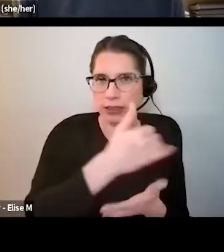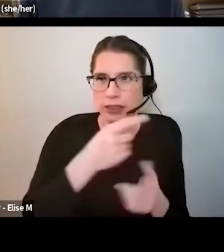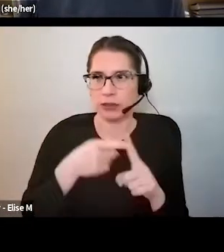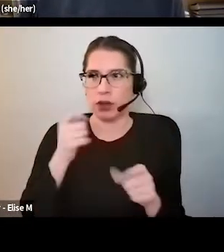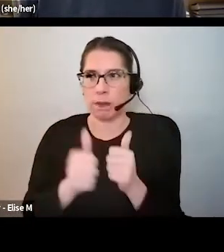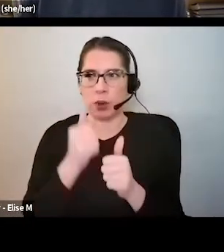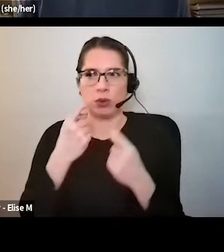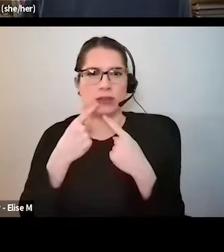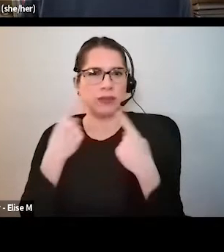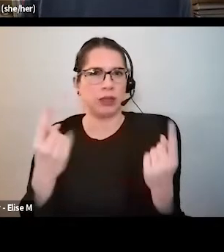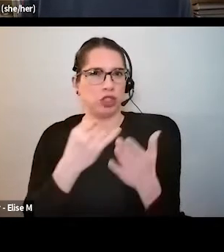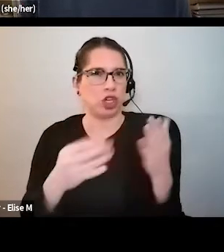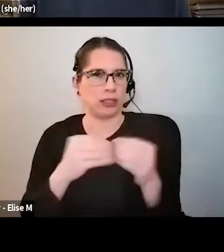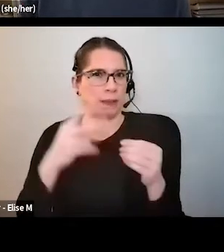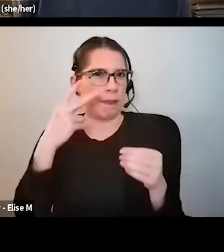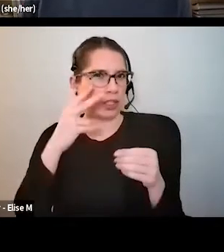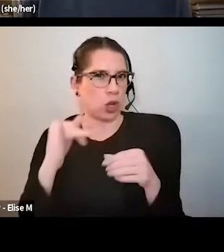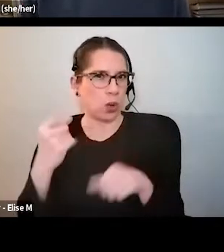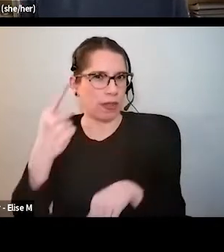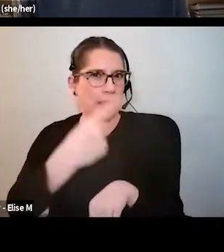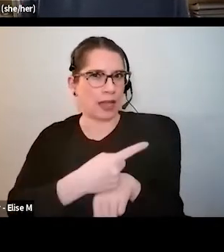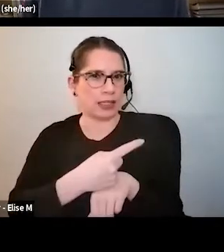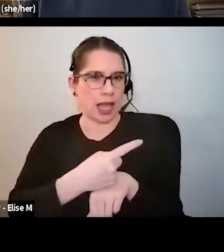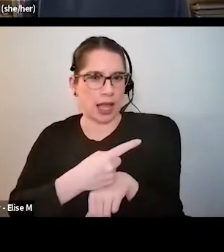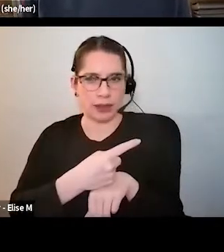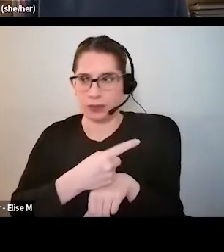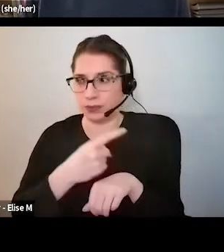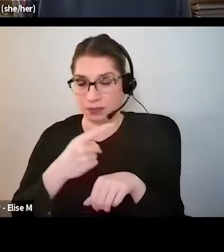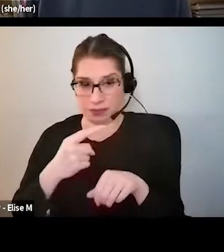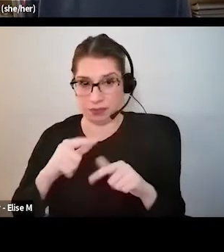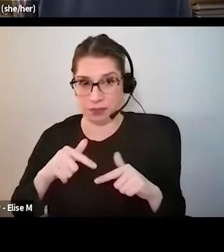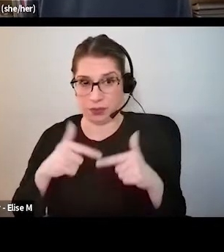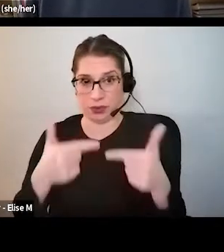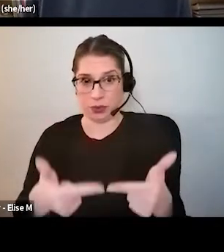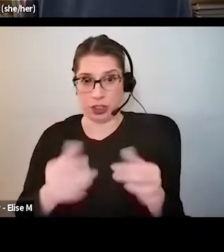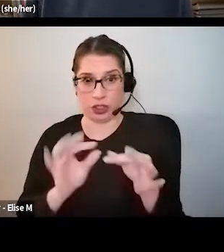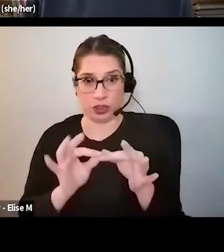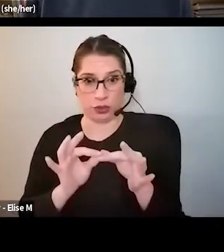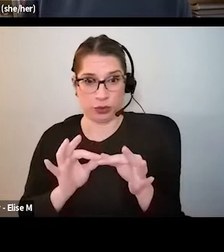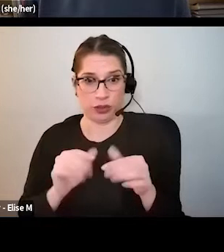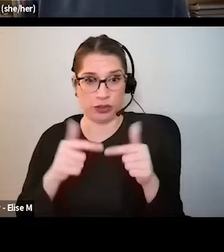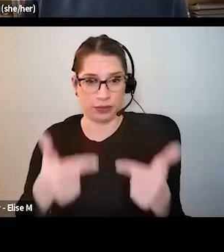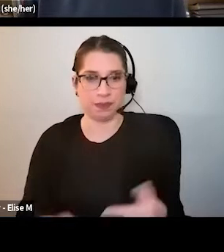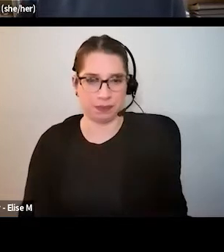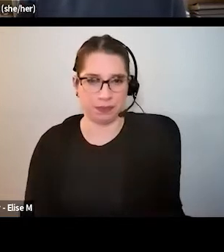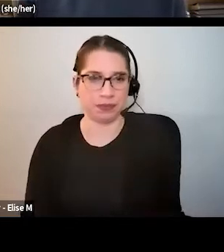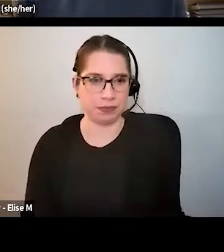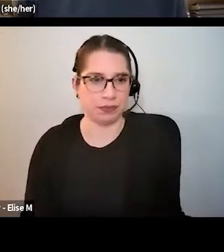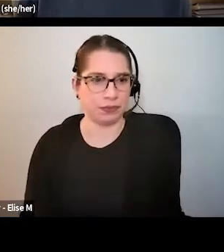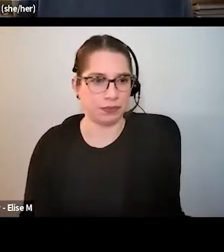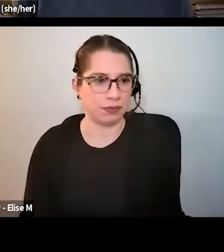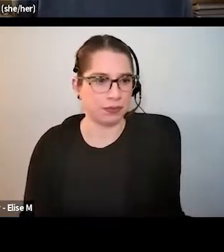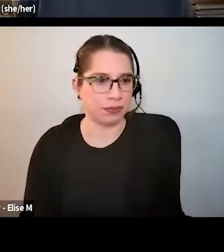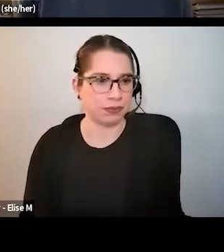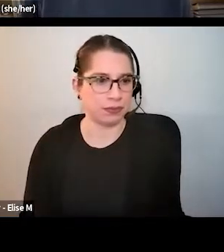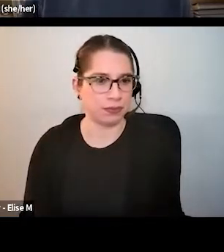of the day. In Angel Zaraga's portrait of Jacques Gelman on your left, we see